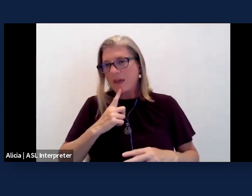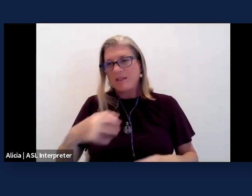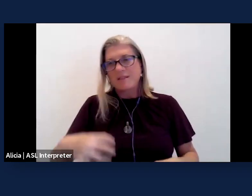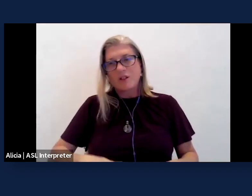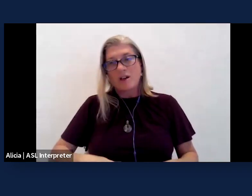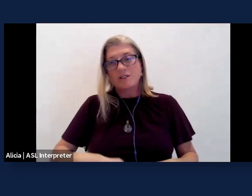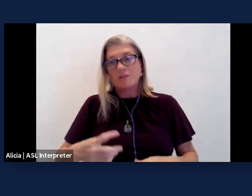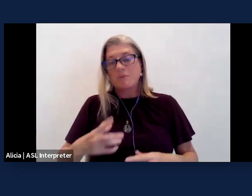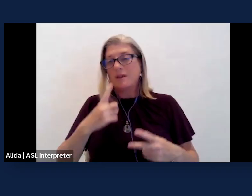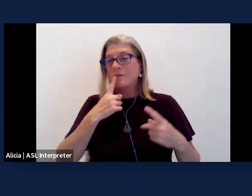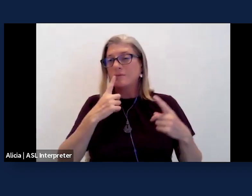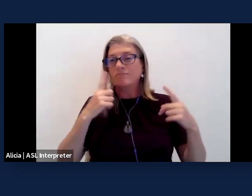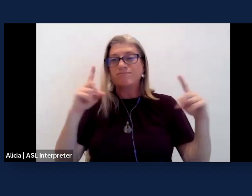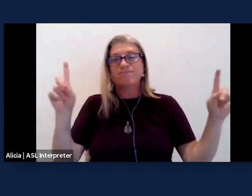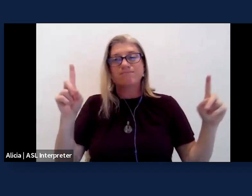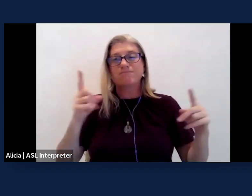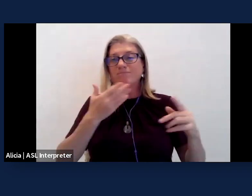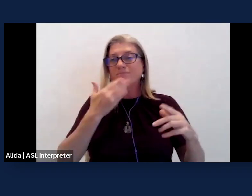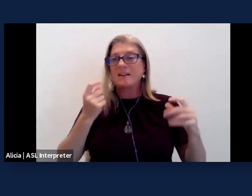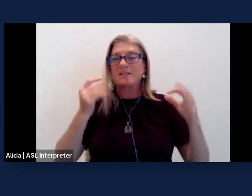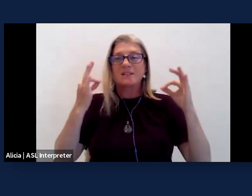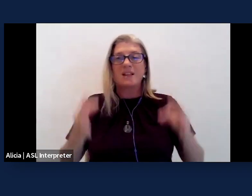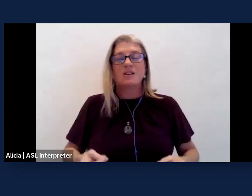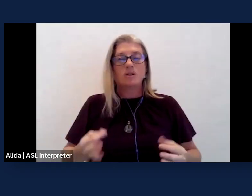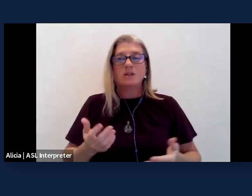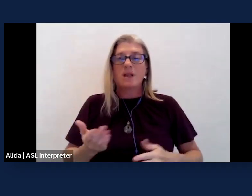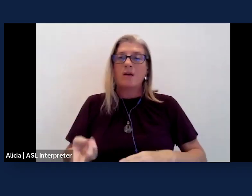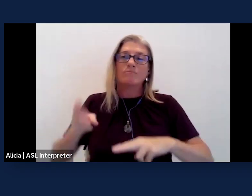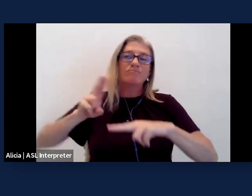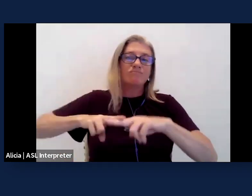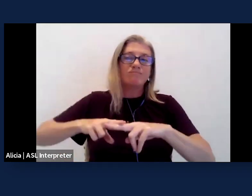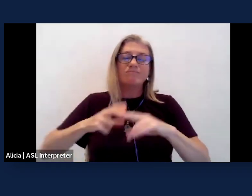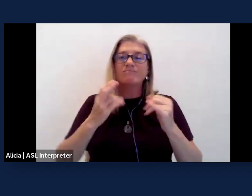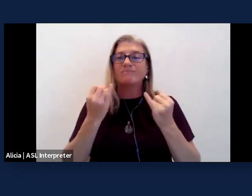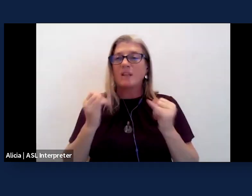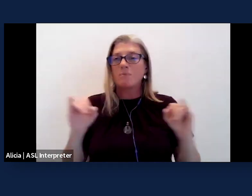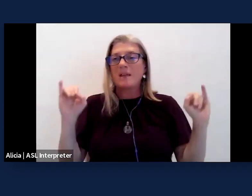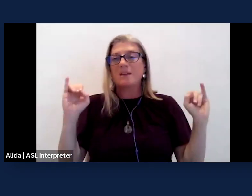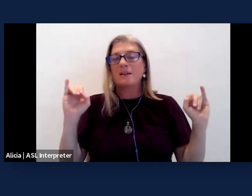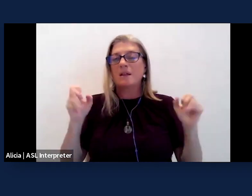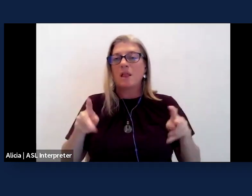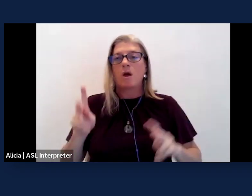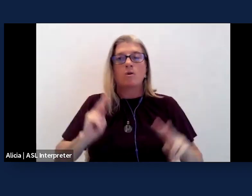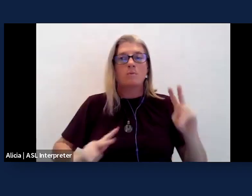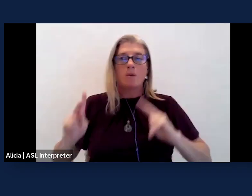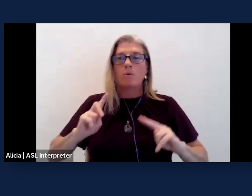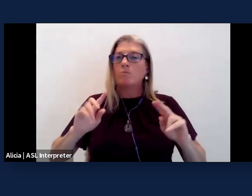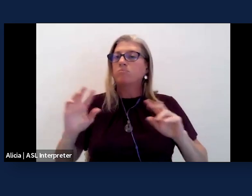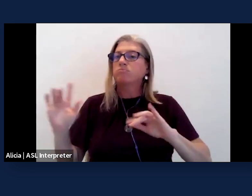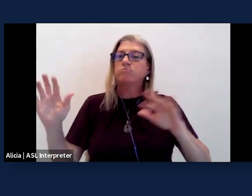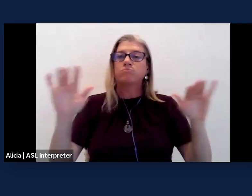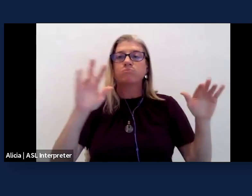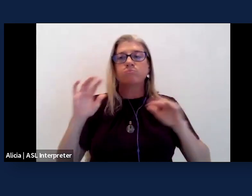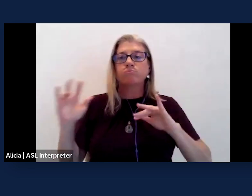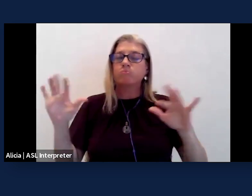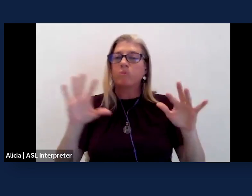I've made. It increases independence. It allows you to go about your day without doing an hour-long bowel program. Oftentimes,